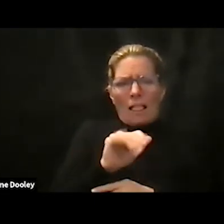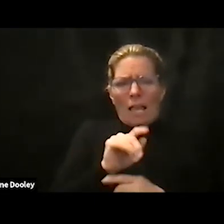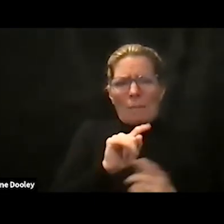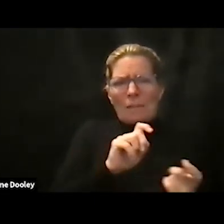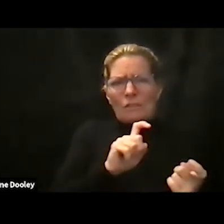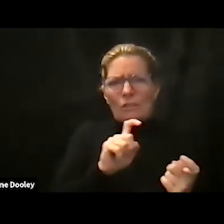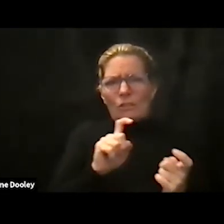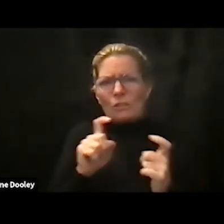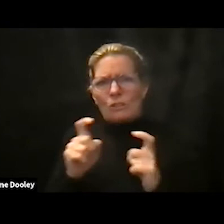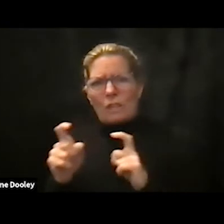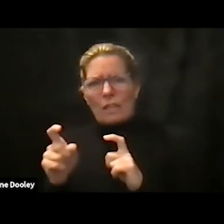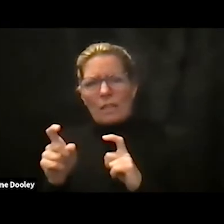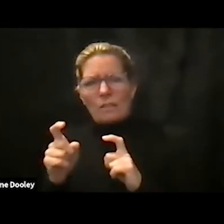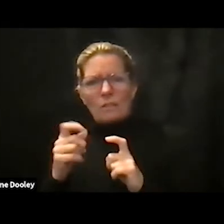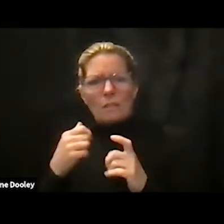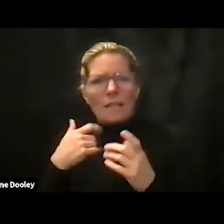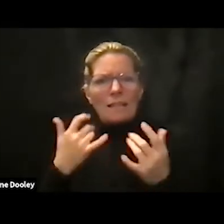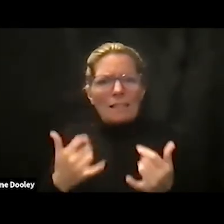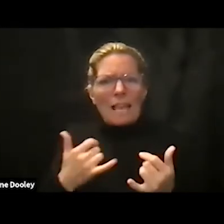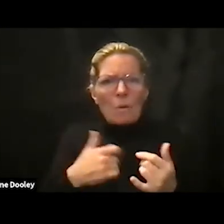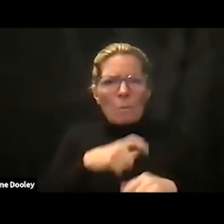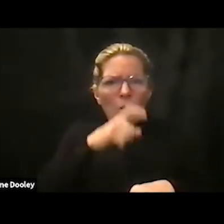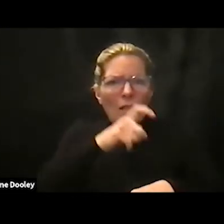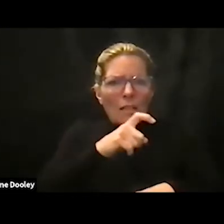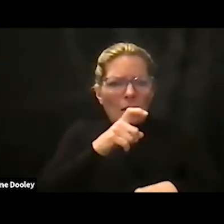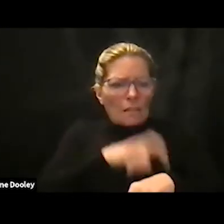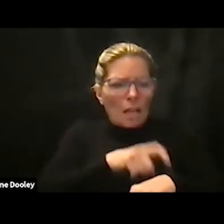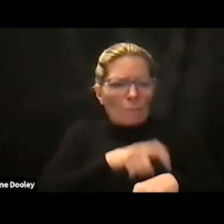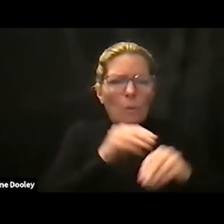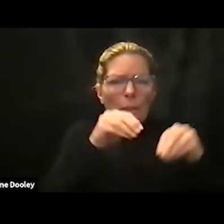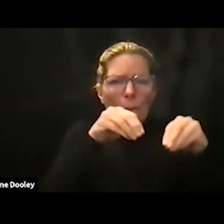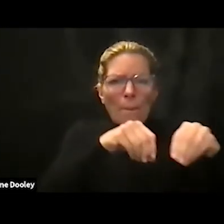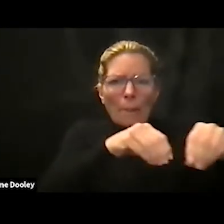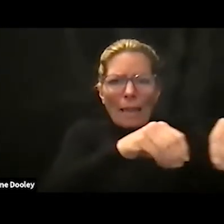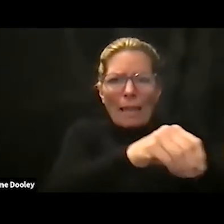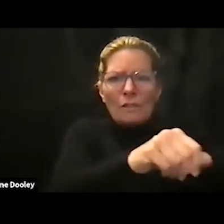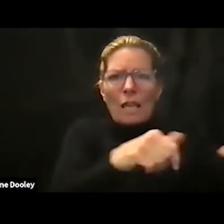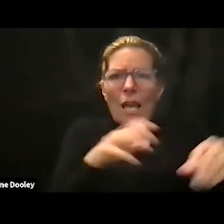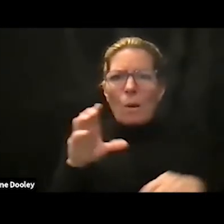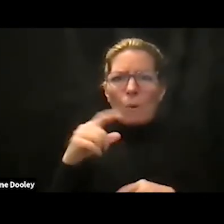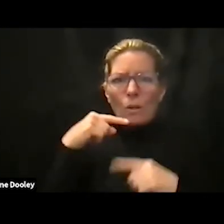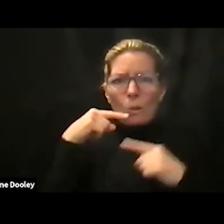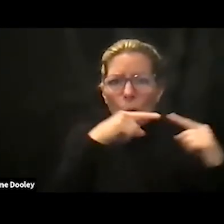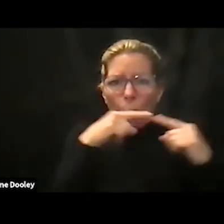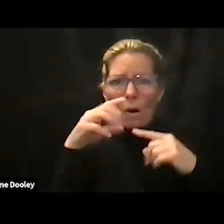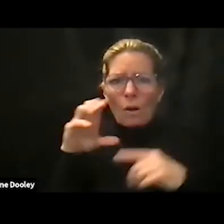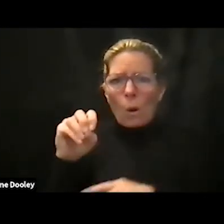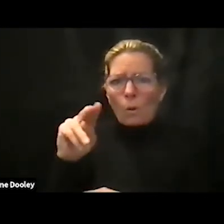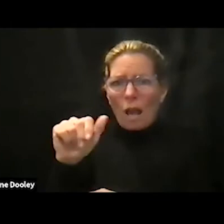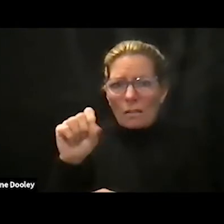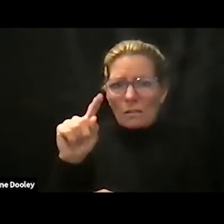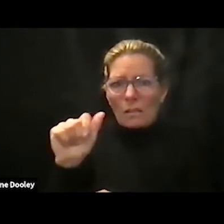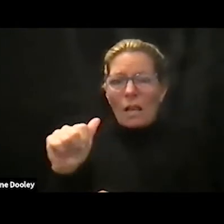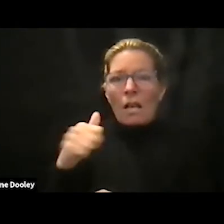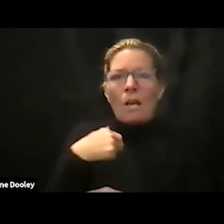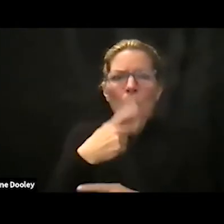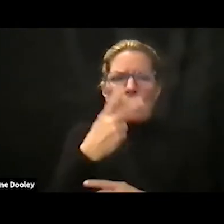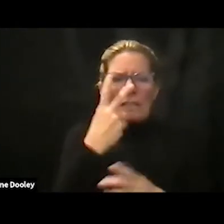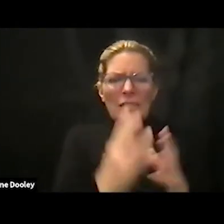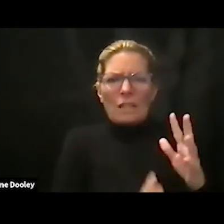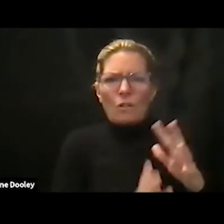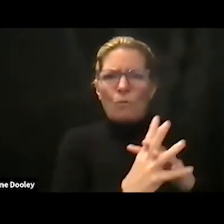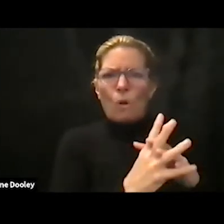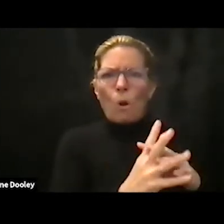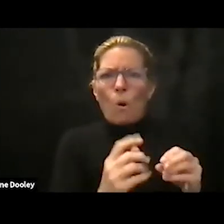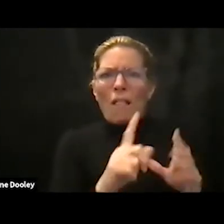in the times of when we plant our onaste, our corn, right? And then we're seeing it come a few weeks later